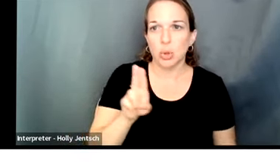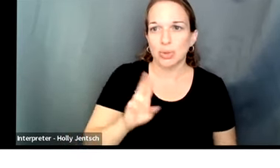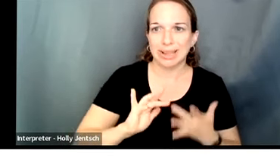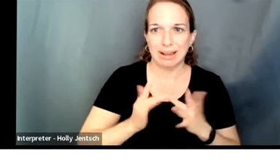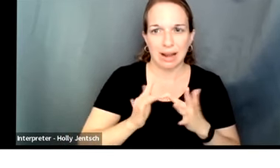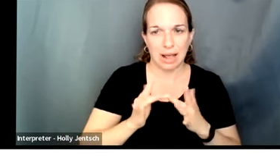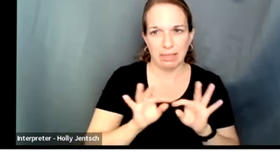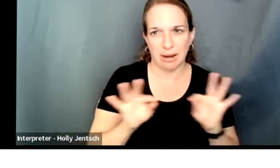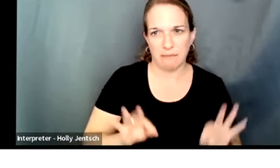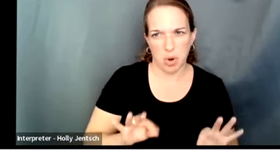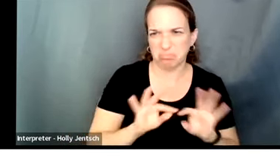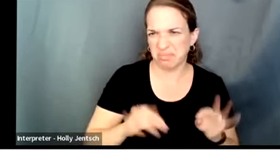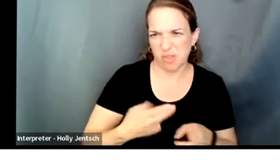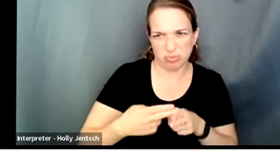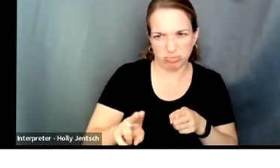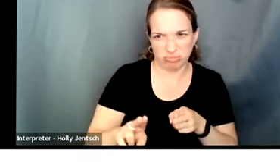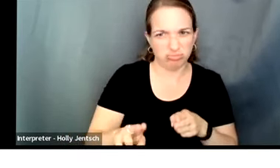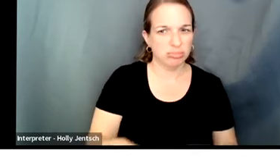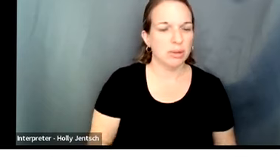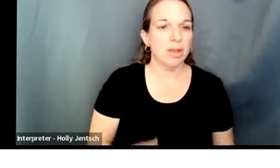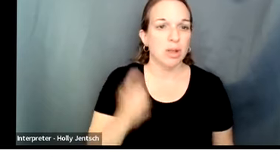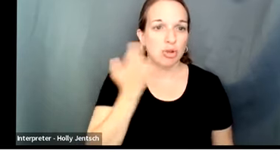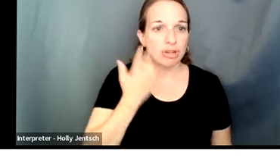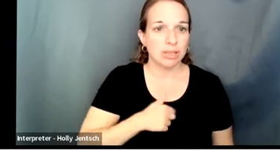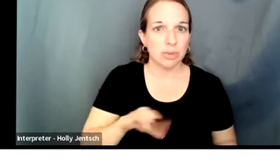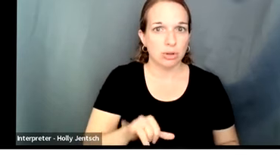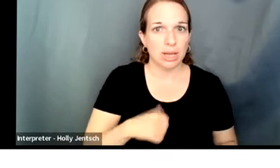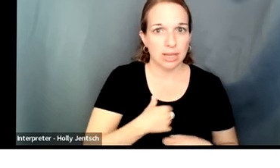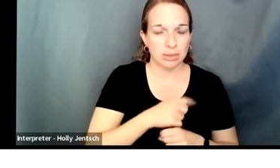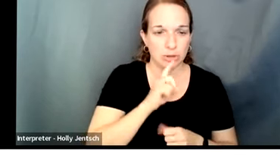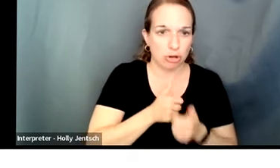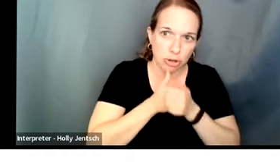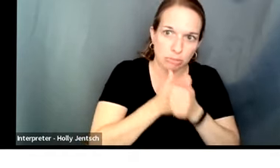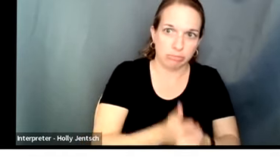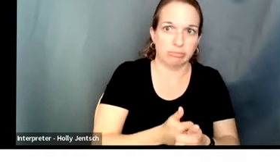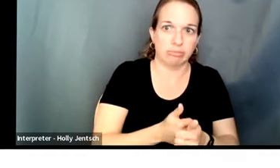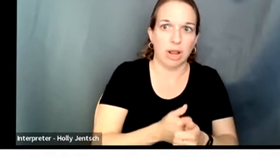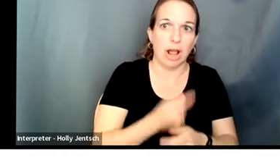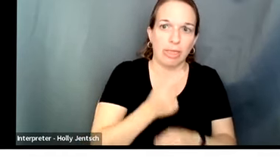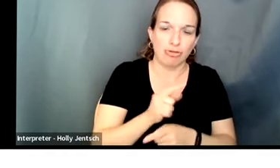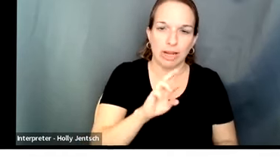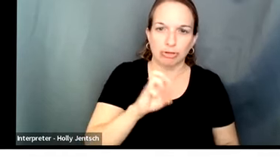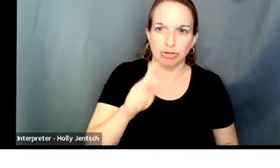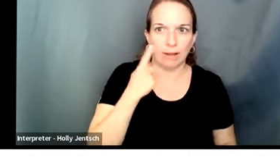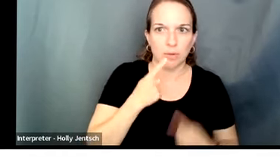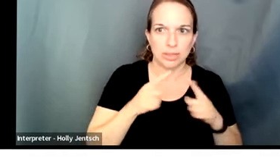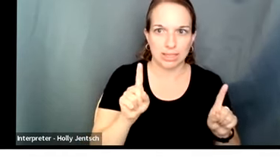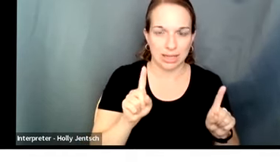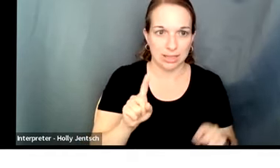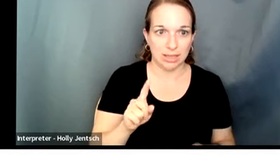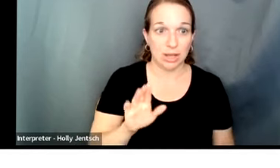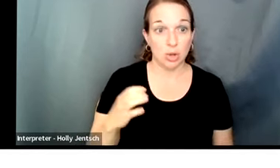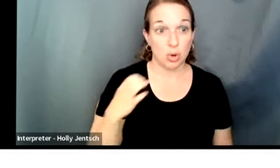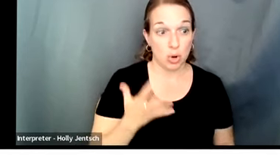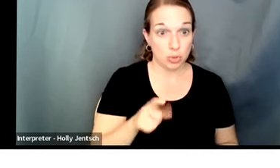form. And the reason that we do this is to make sure that you are on track for success. Your coach wants to make sure that you're successful.